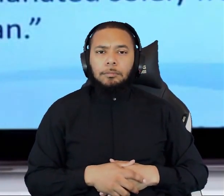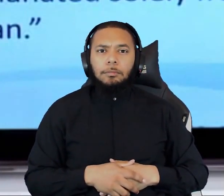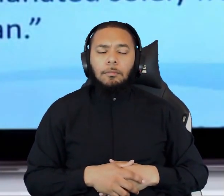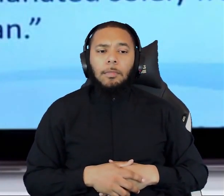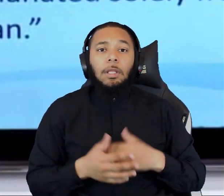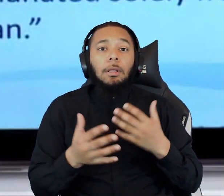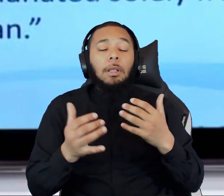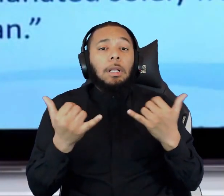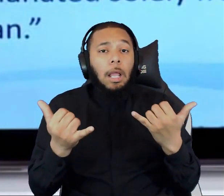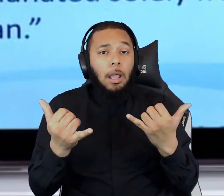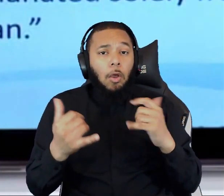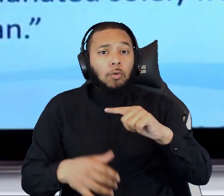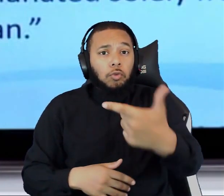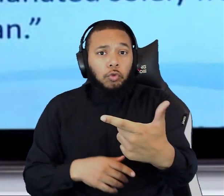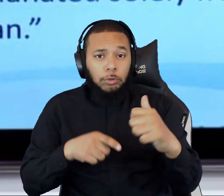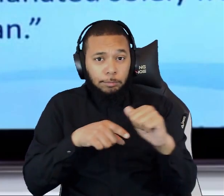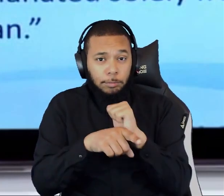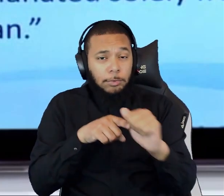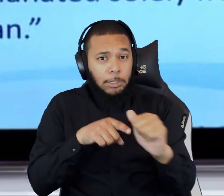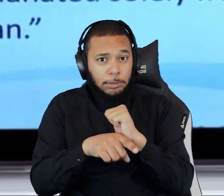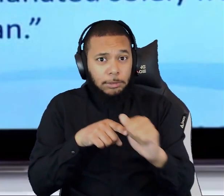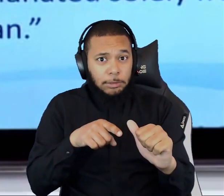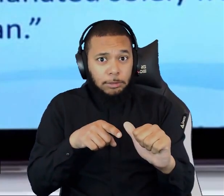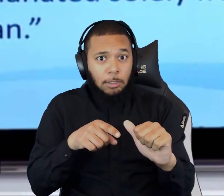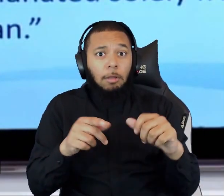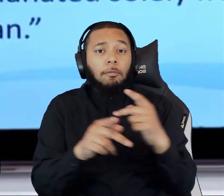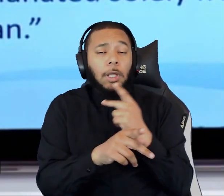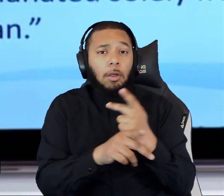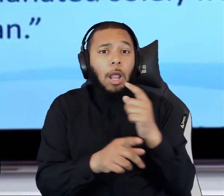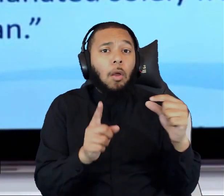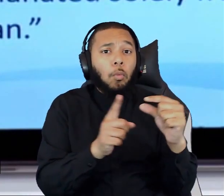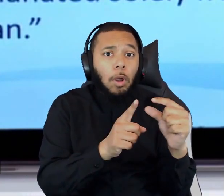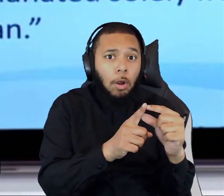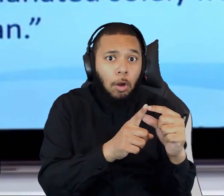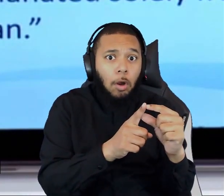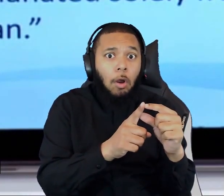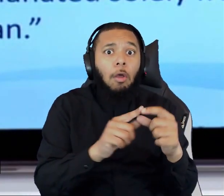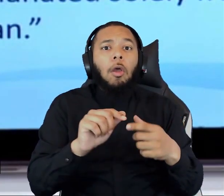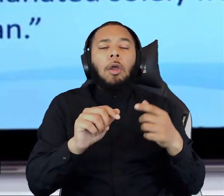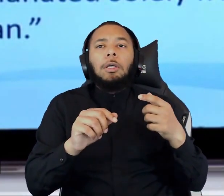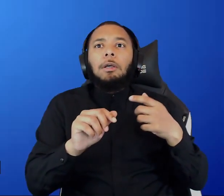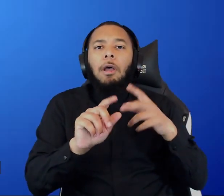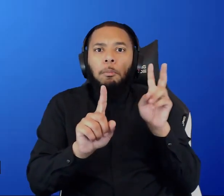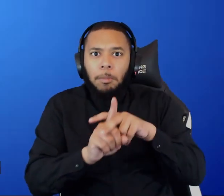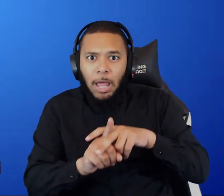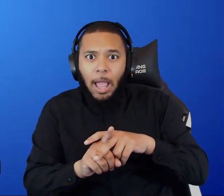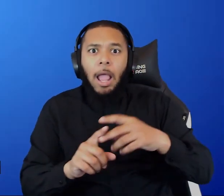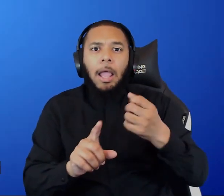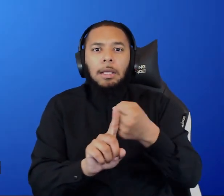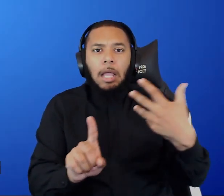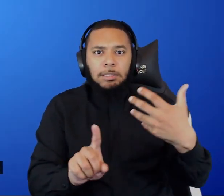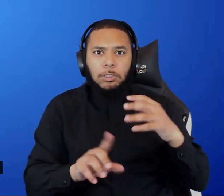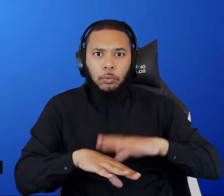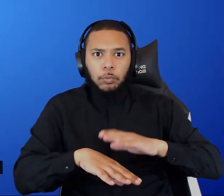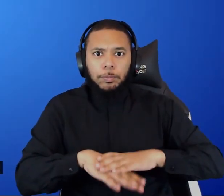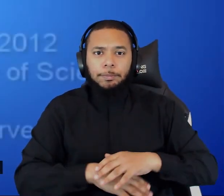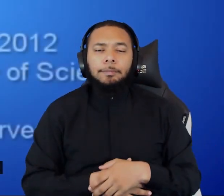to practice finding out what words mean in context.